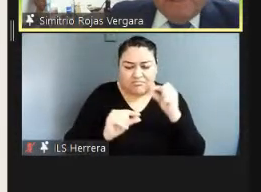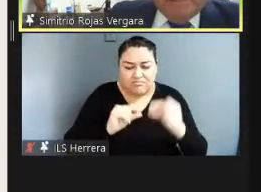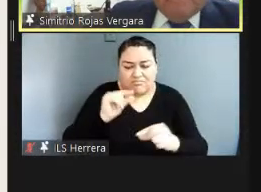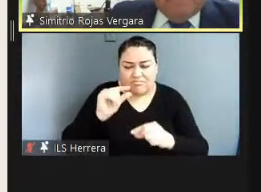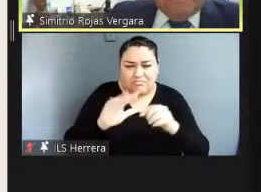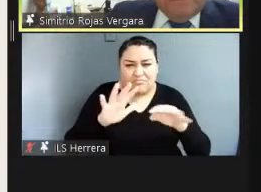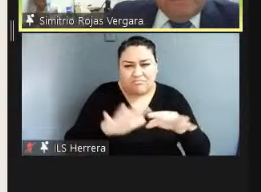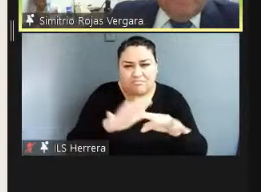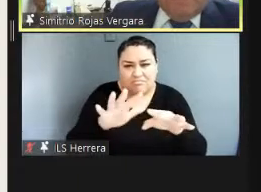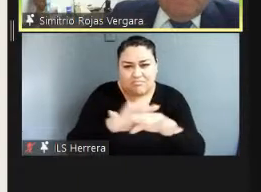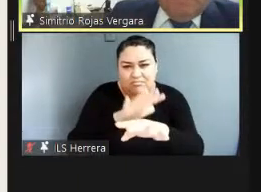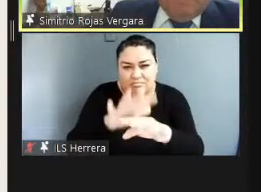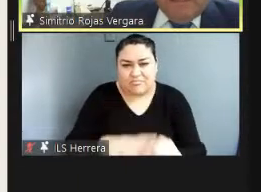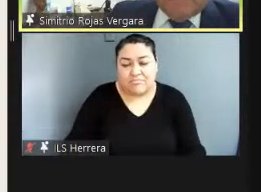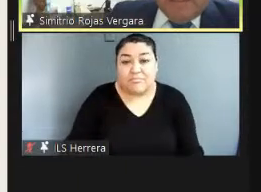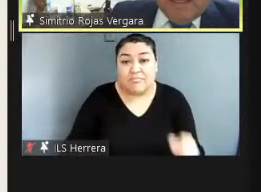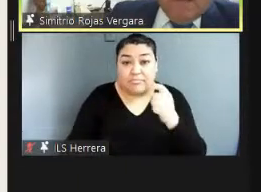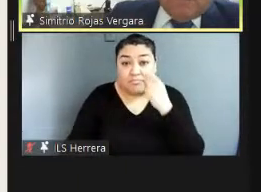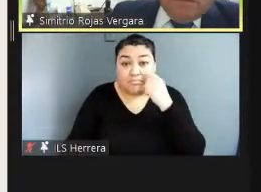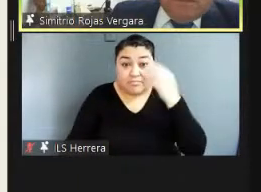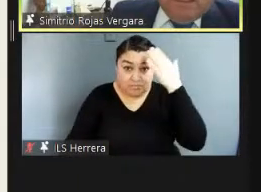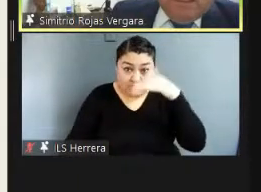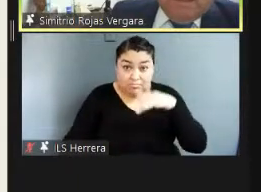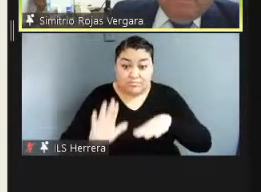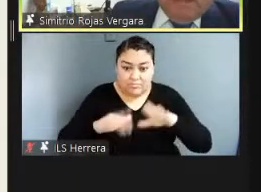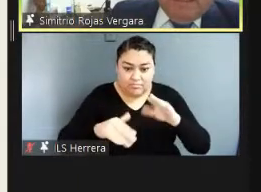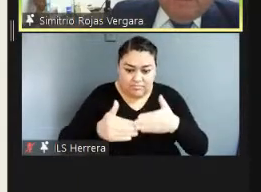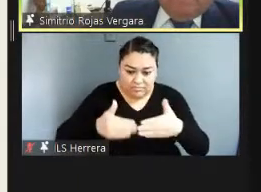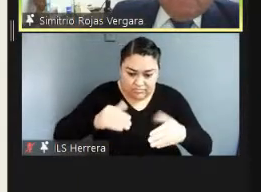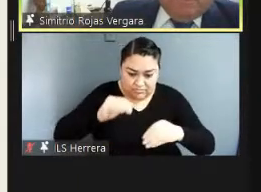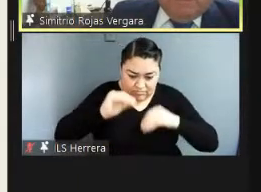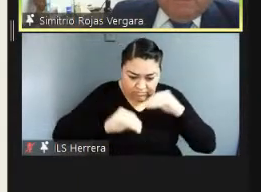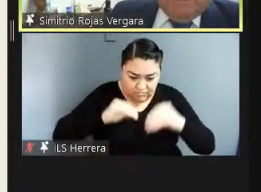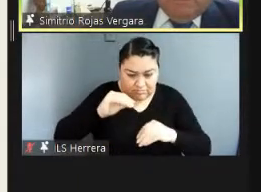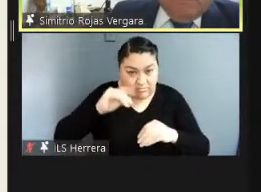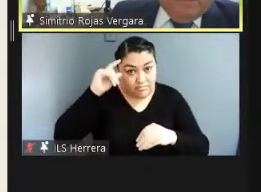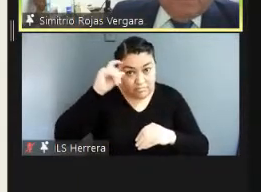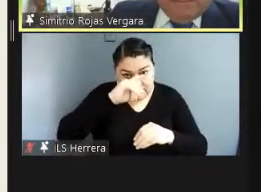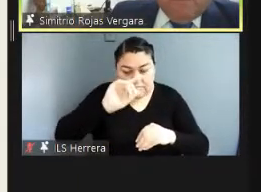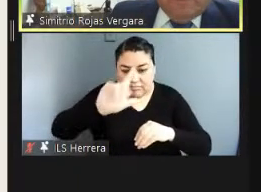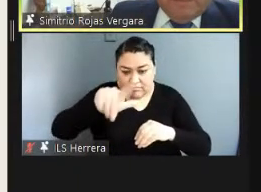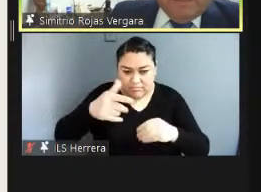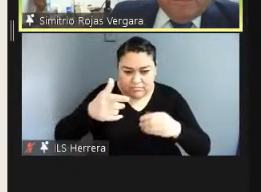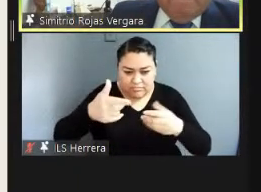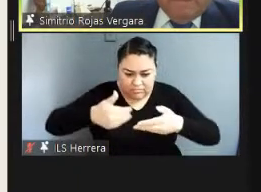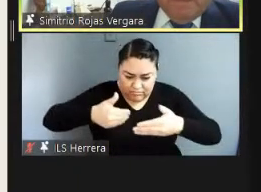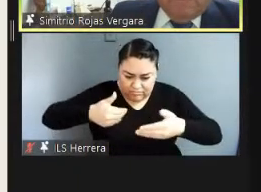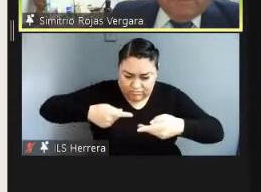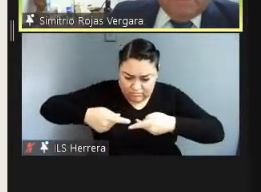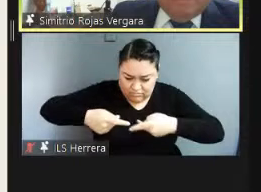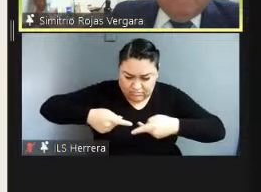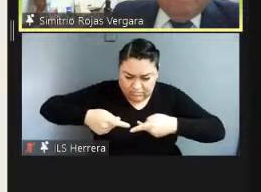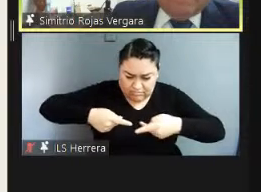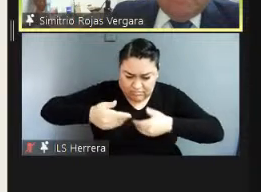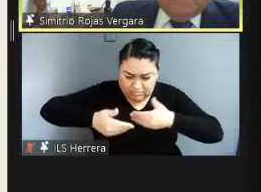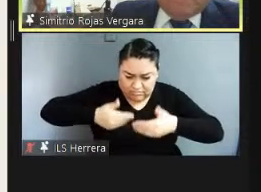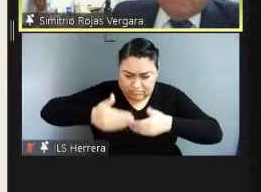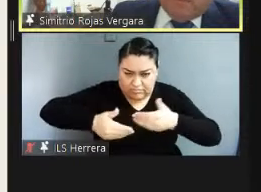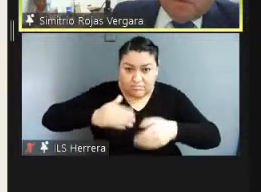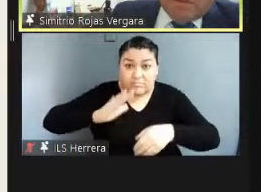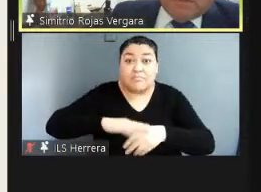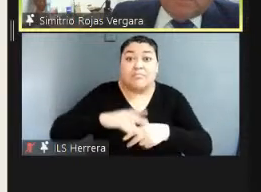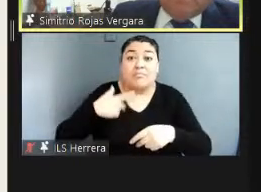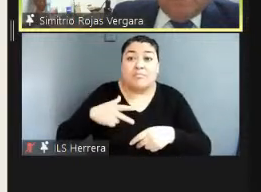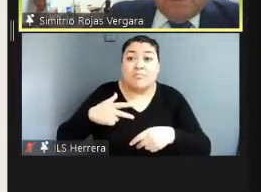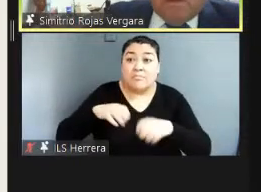and we are applying them increasingly better. Of course, it's complex to design all of these tools, plan them, and organizing